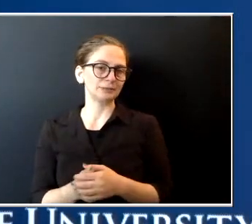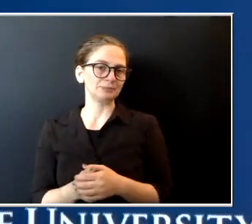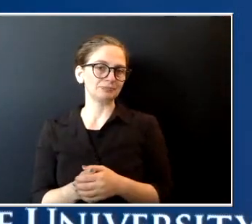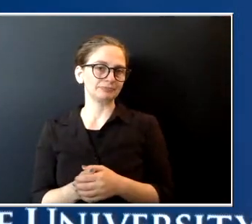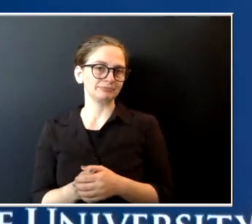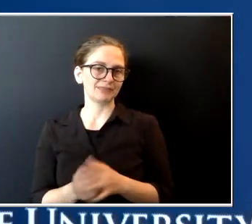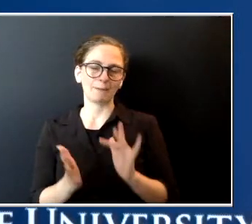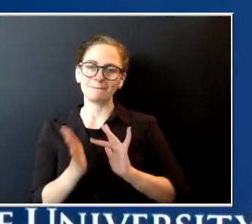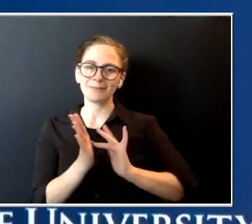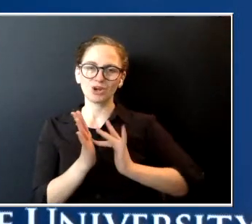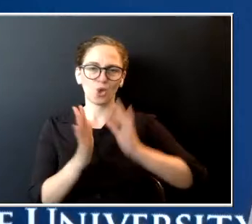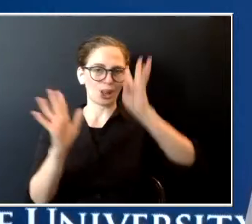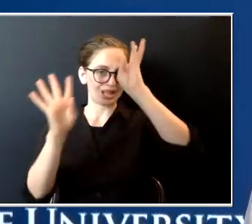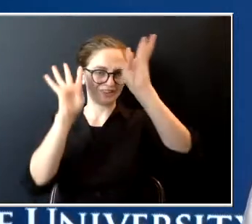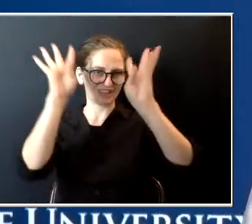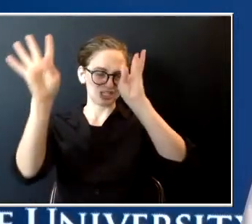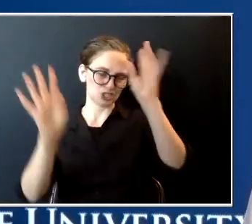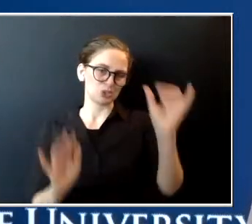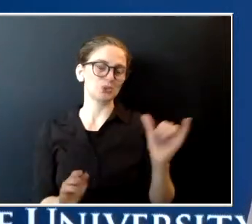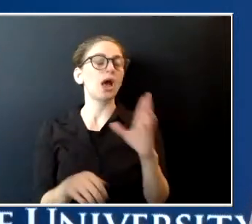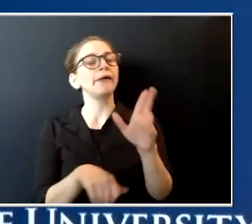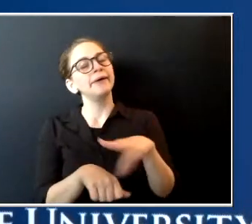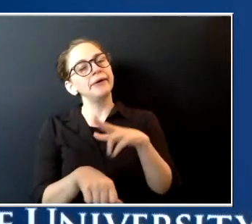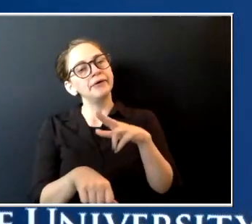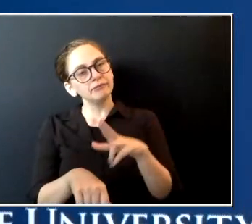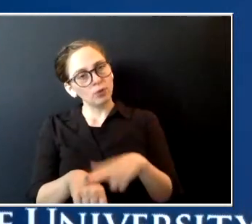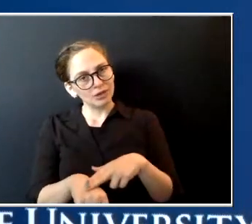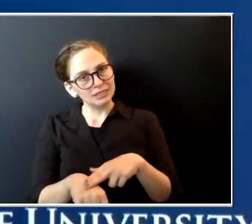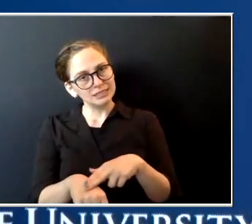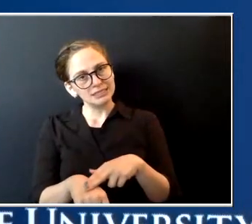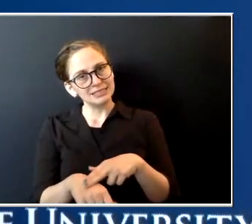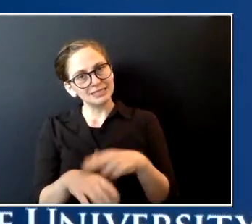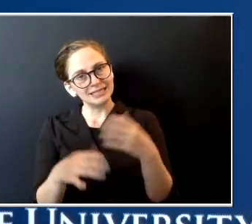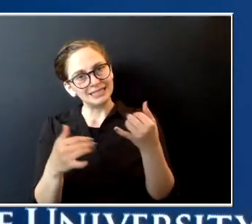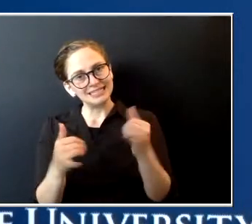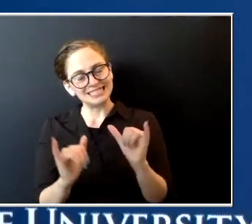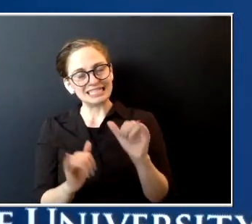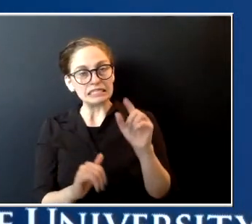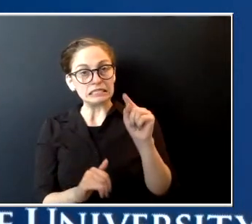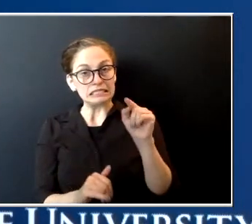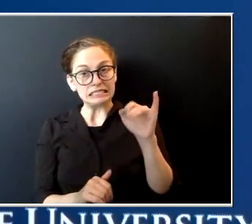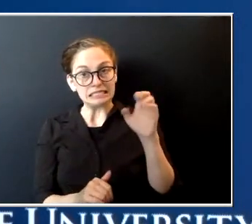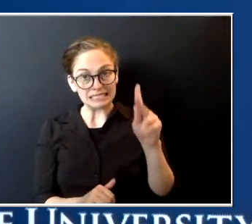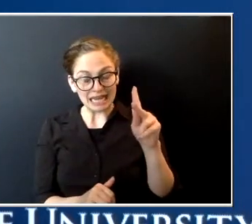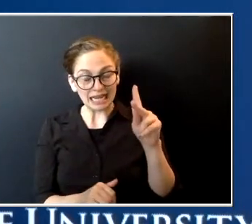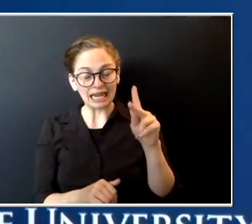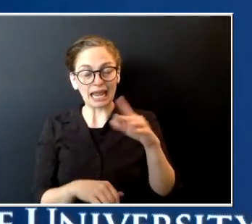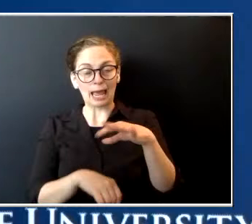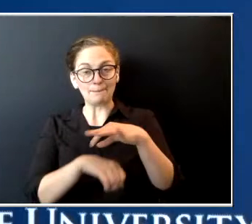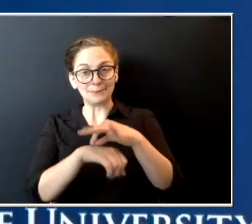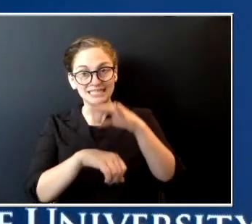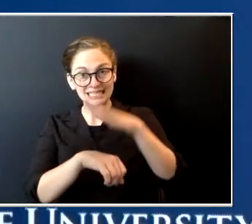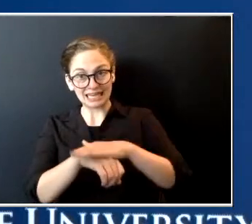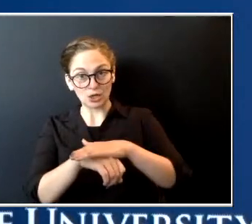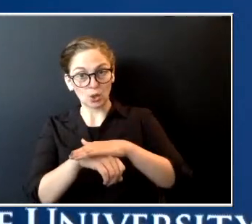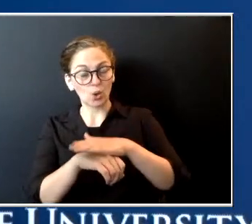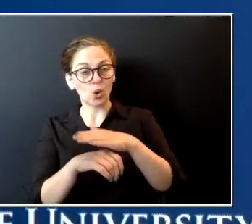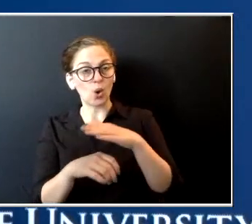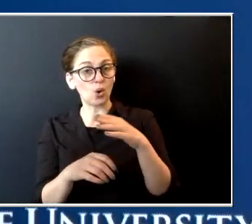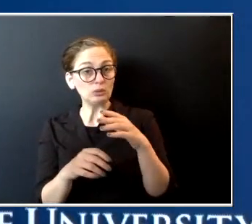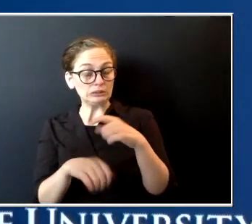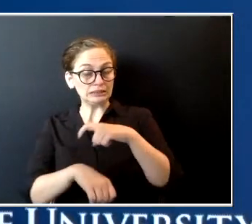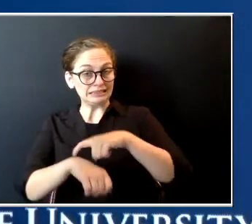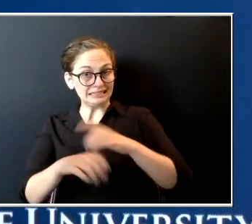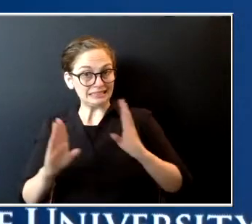innovations as well. And then, of course, it is still tick and mosquito season out there. I know we've had some rain. Please dump out your standing water so we can